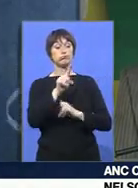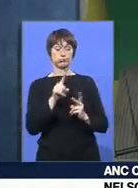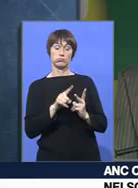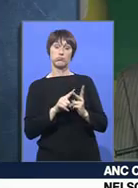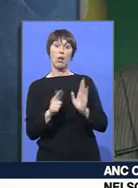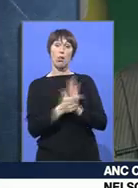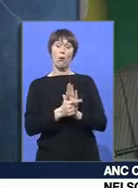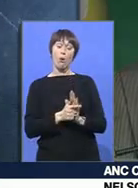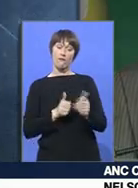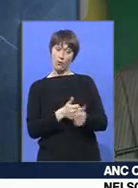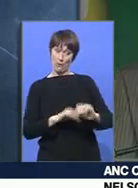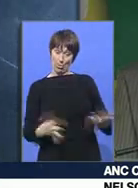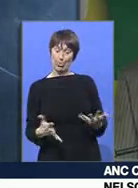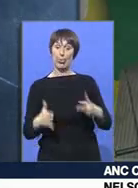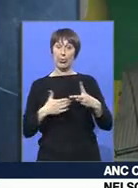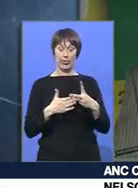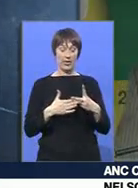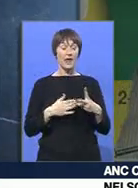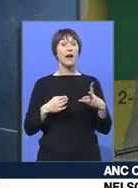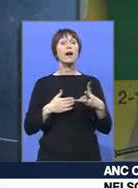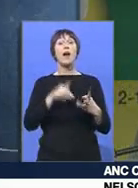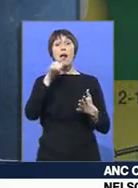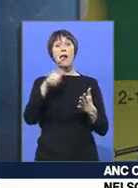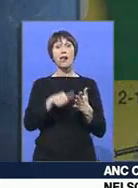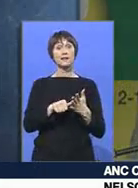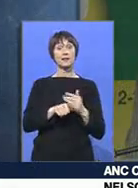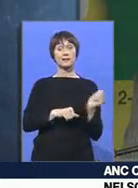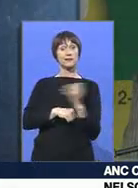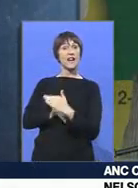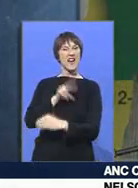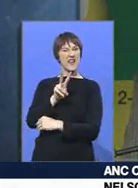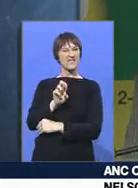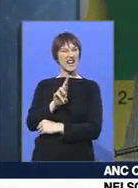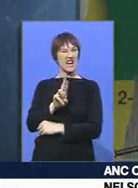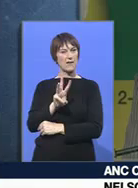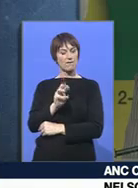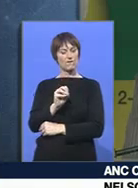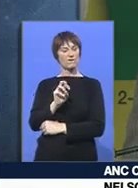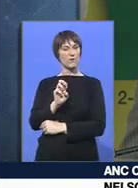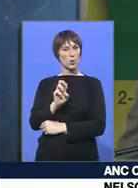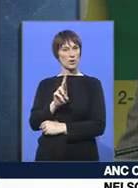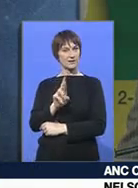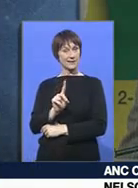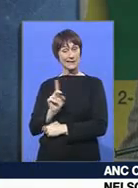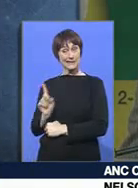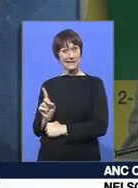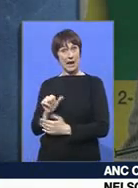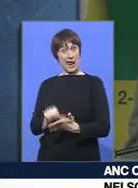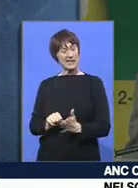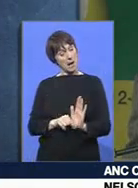The letter to Verwoerd featured prominently in Mandela's 1962